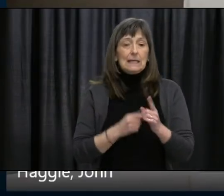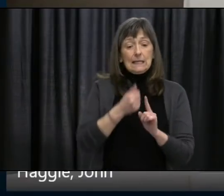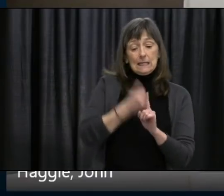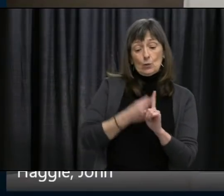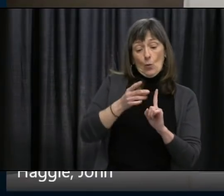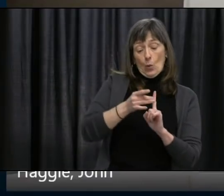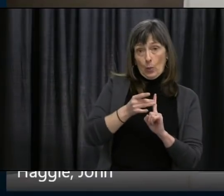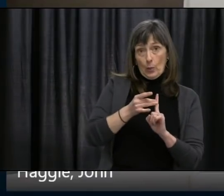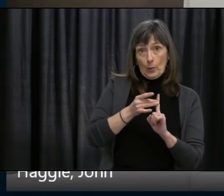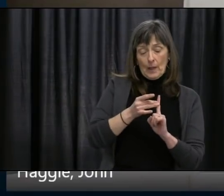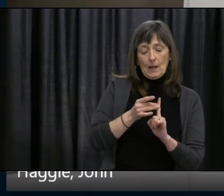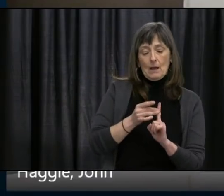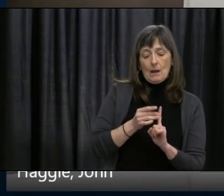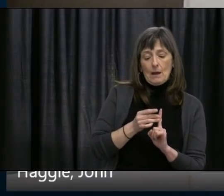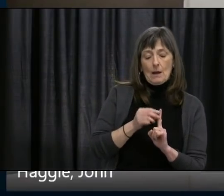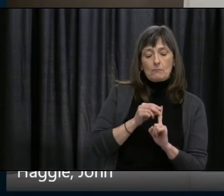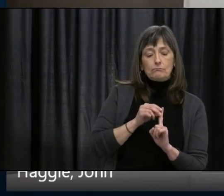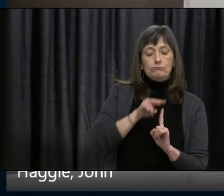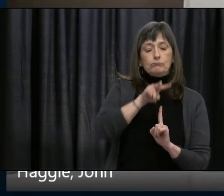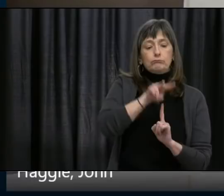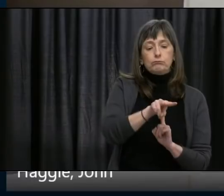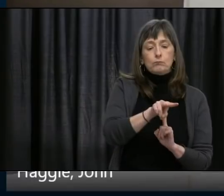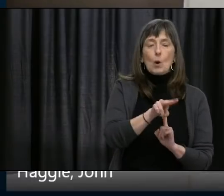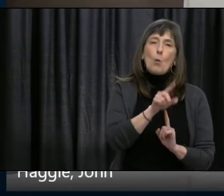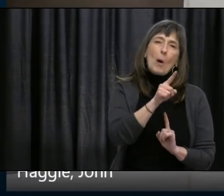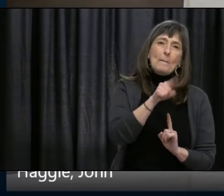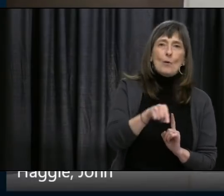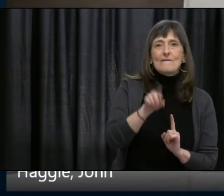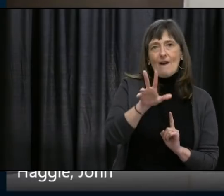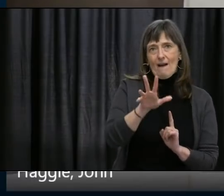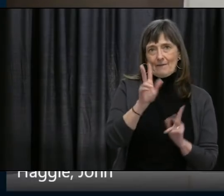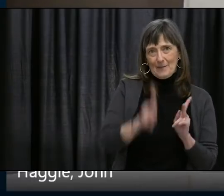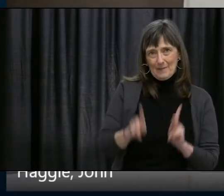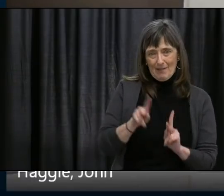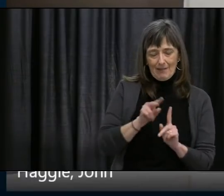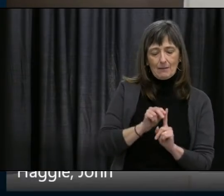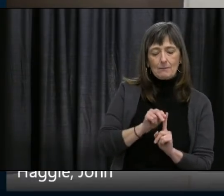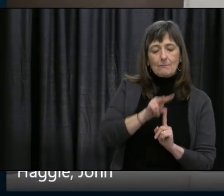who gets it will pass it on to 1.5 other people.